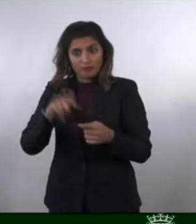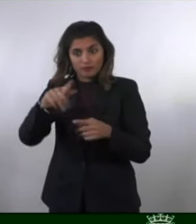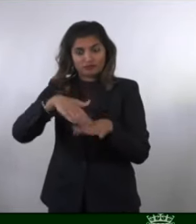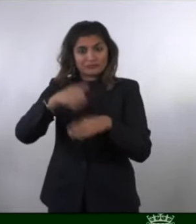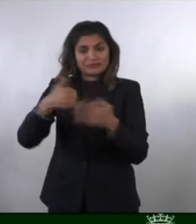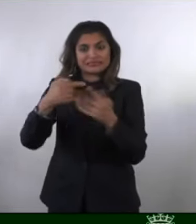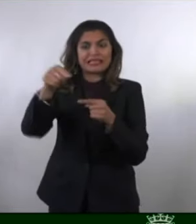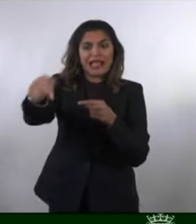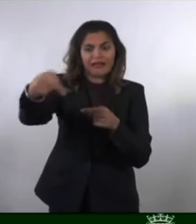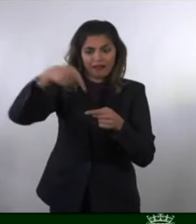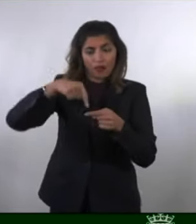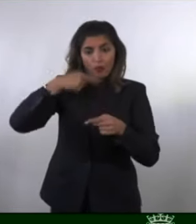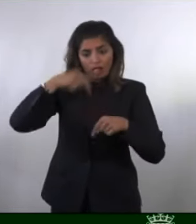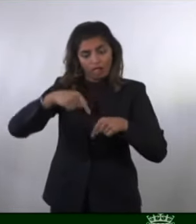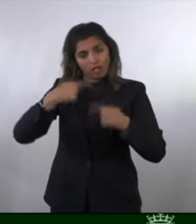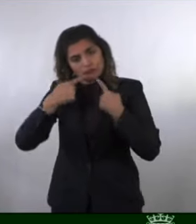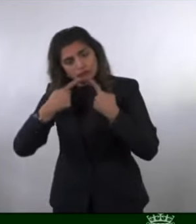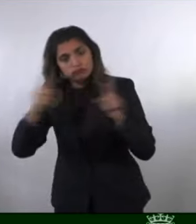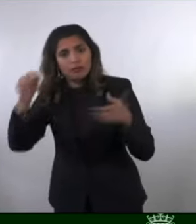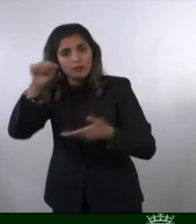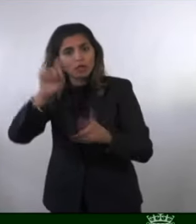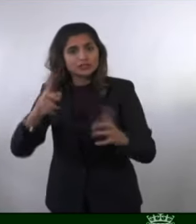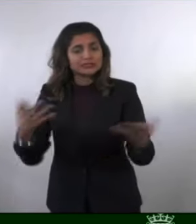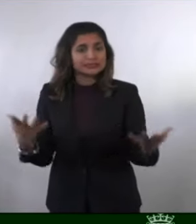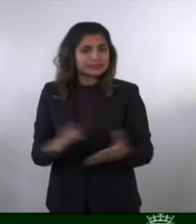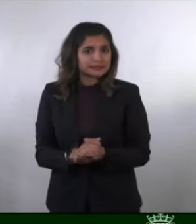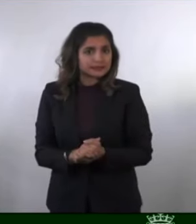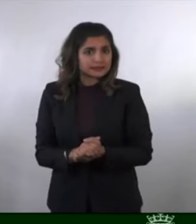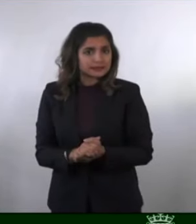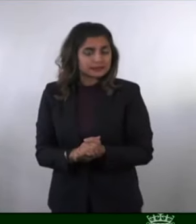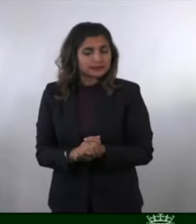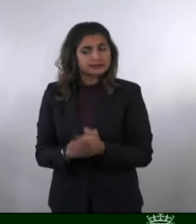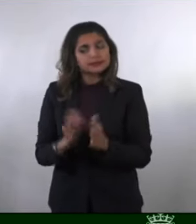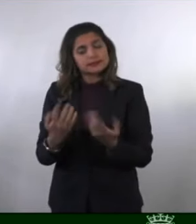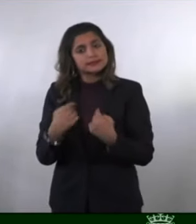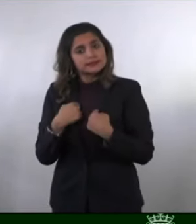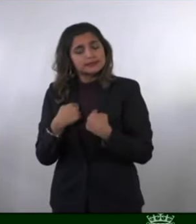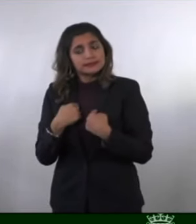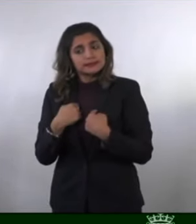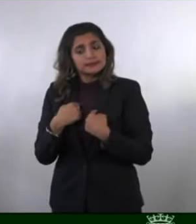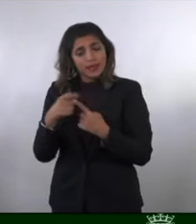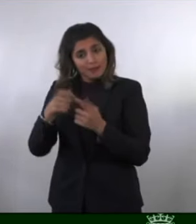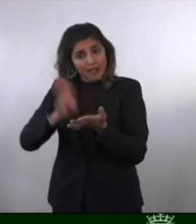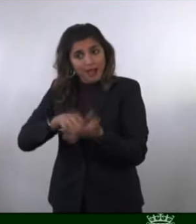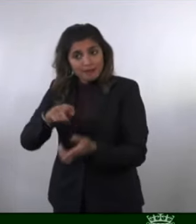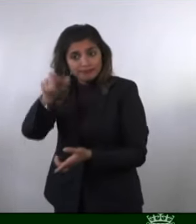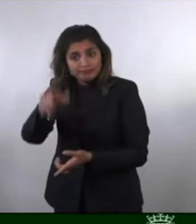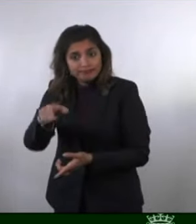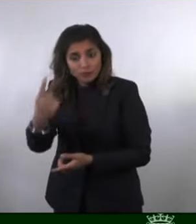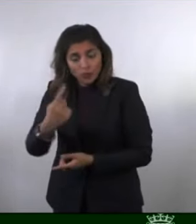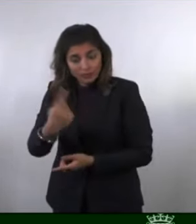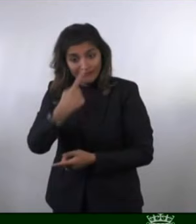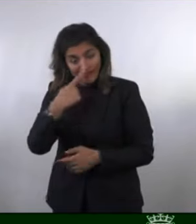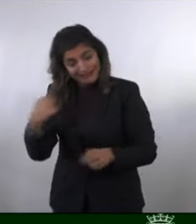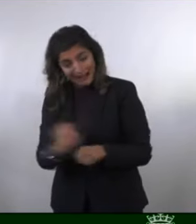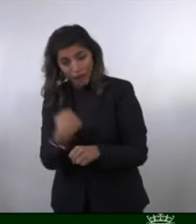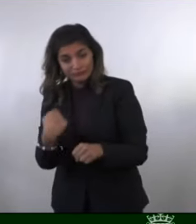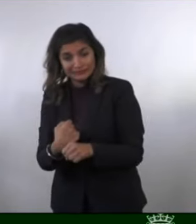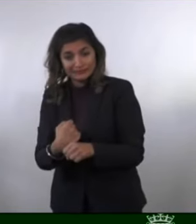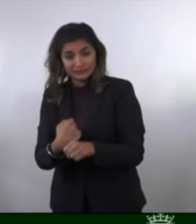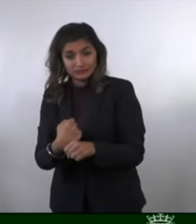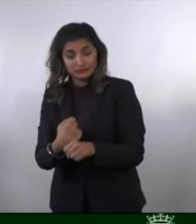one very specific question. Will the Prime Minister today guarantee that a package of financial